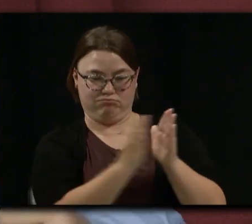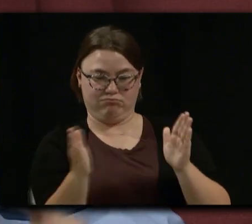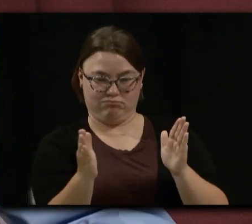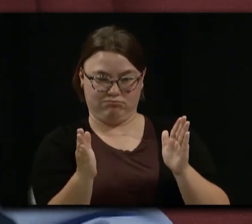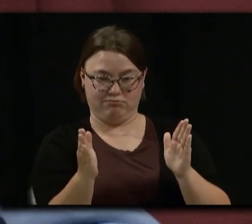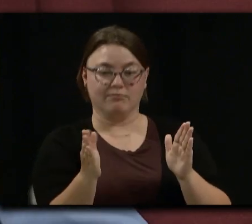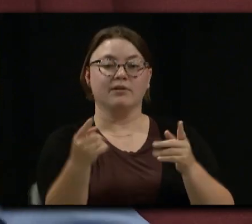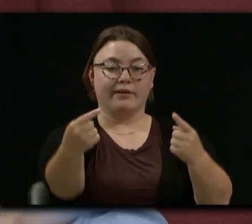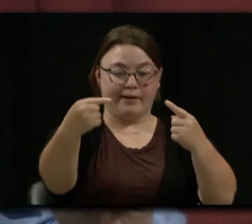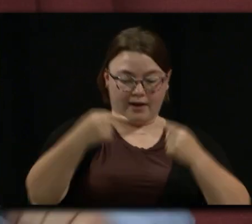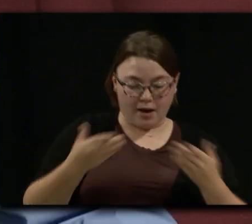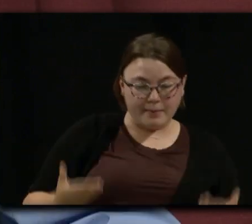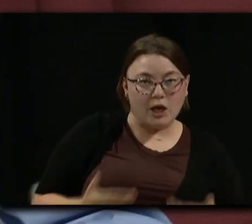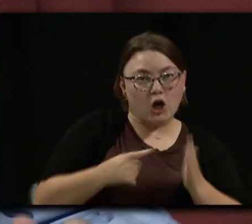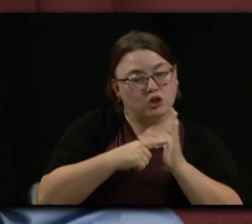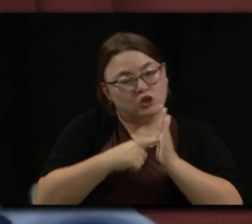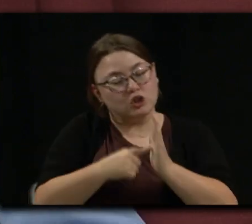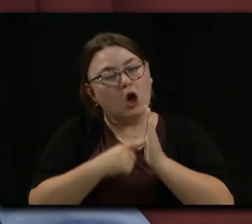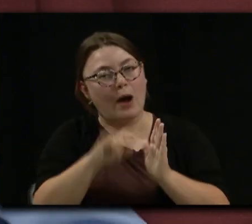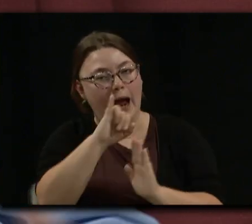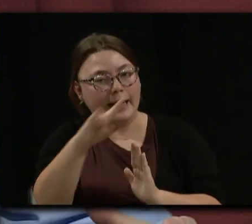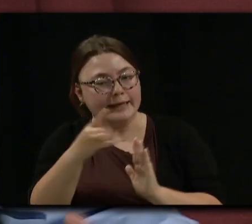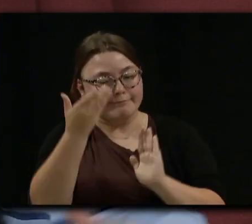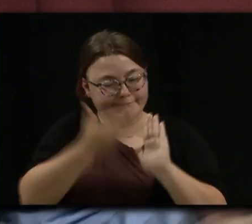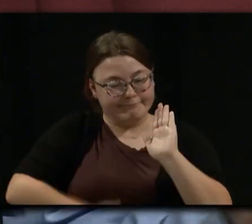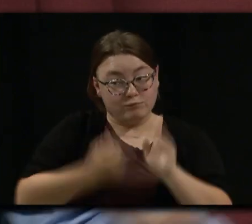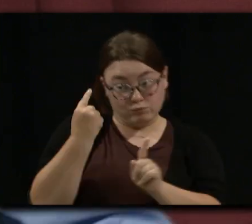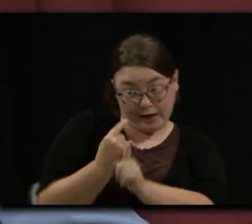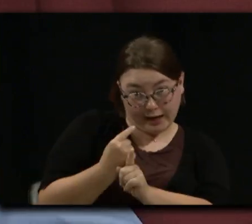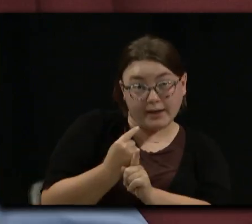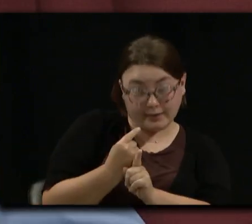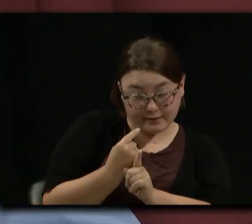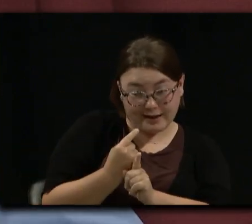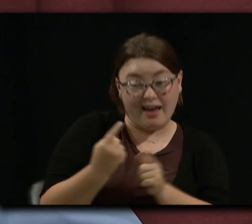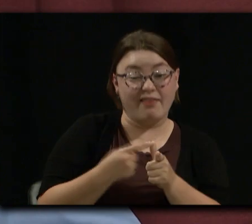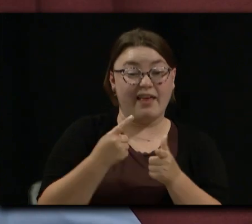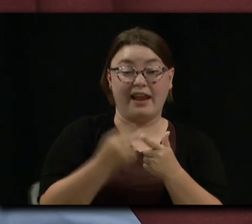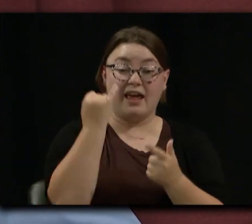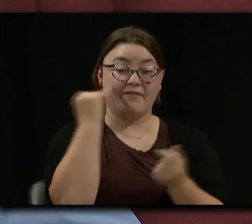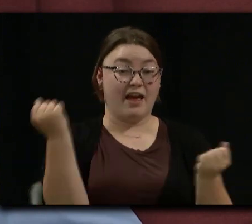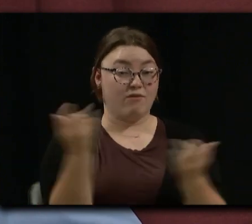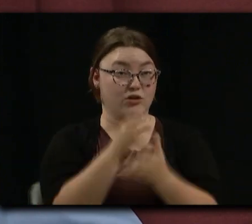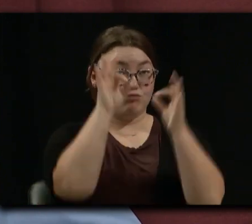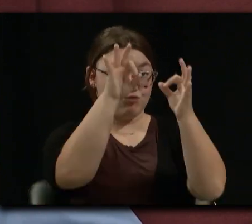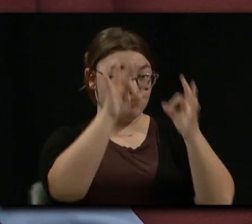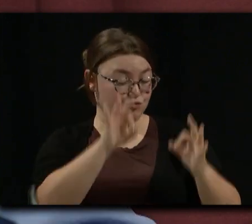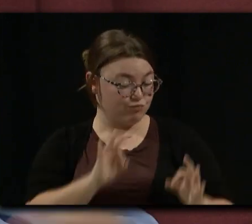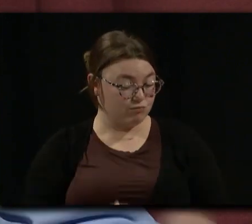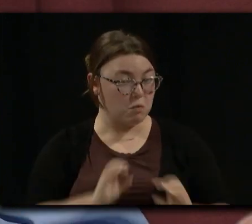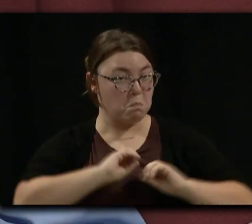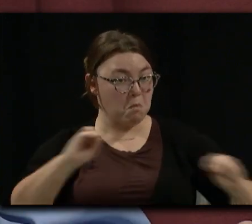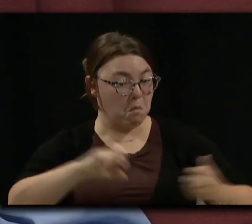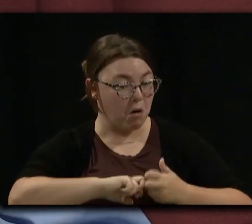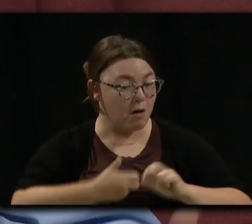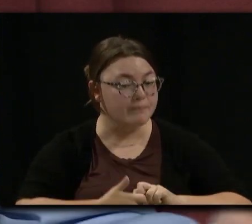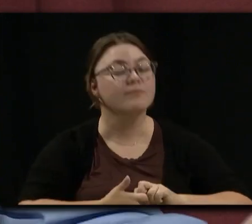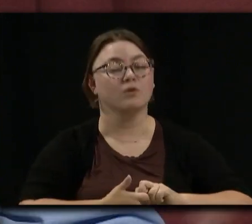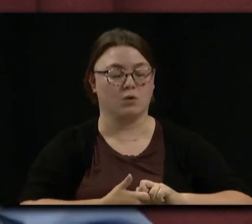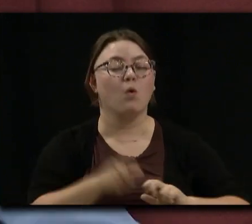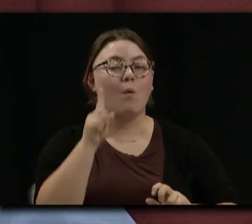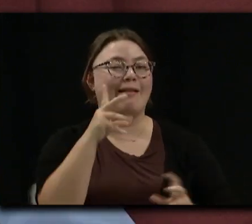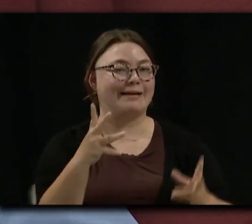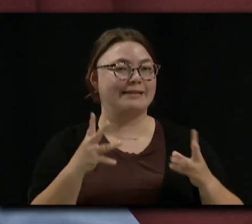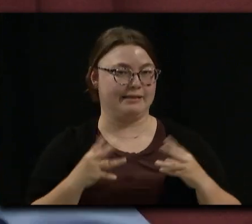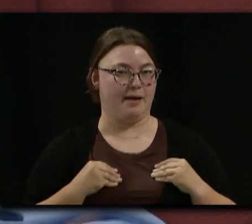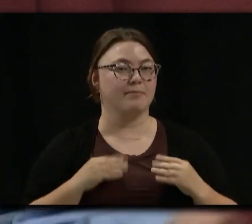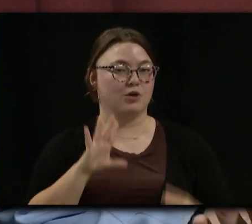that's valid, that it's you, and then that ballot, as long as everything else is good, will be accepted